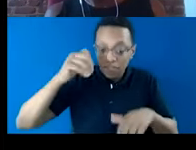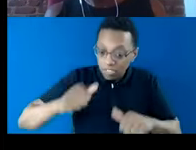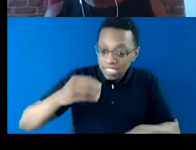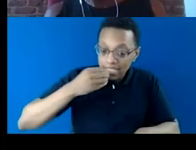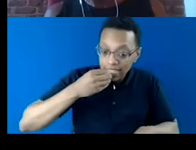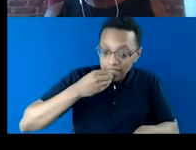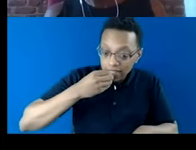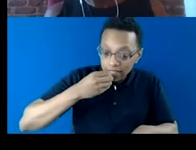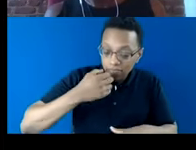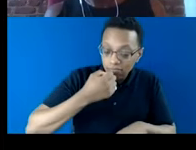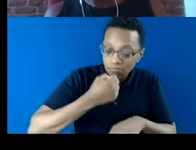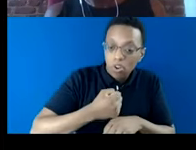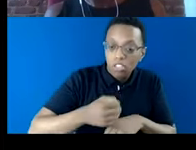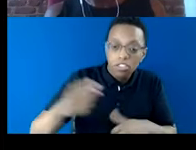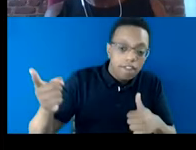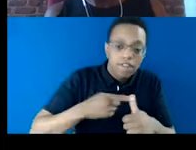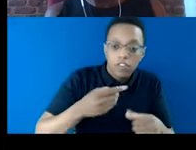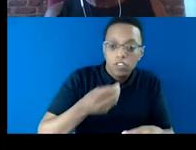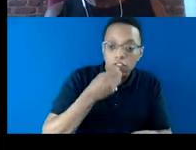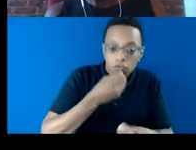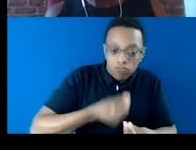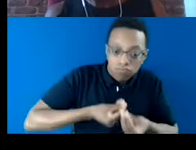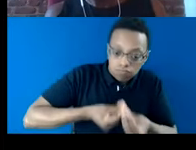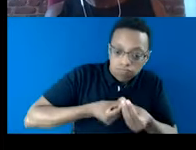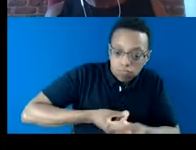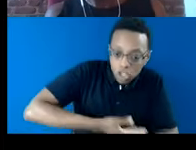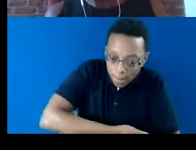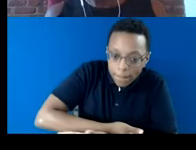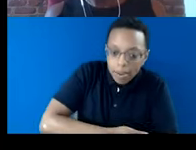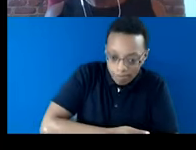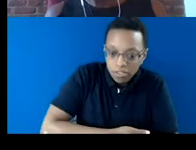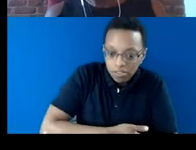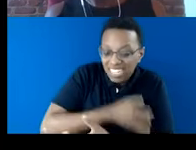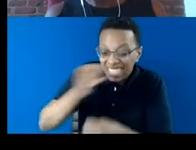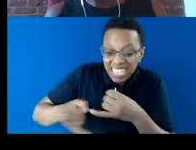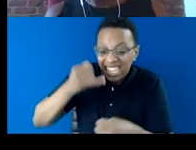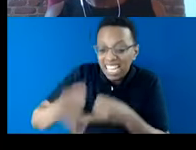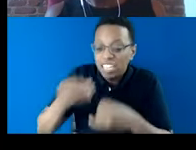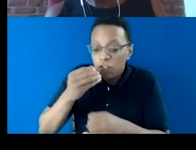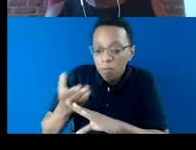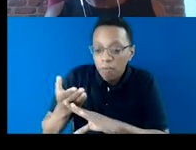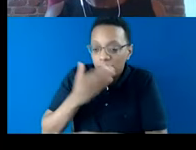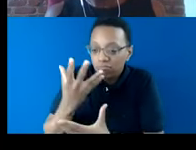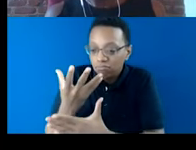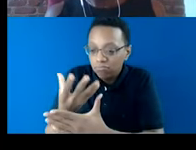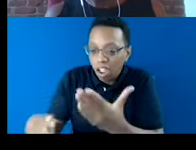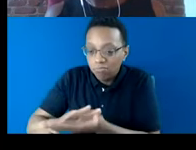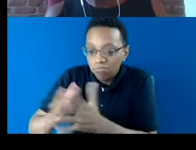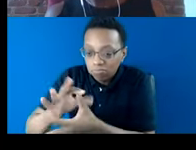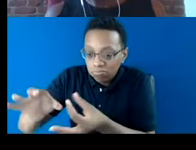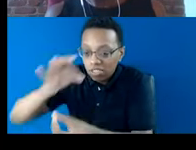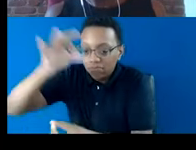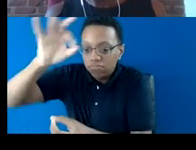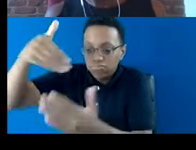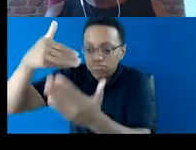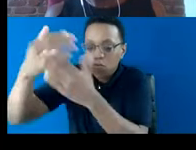last food before you pass into the spirit world. It is for all our feasts and all our ceremonies. It is very important to us. And